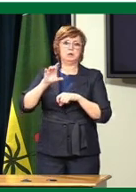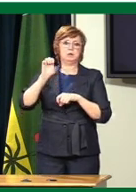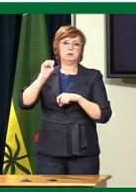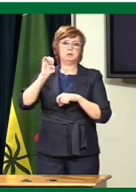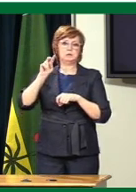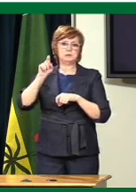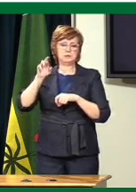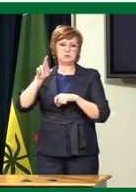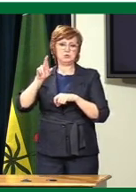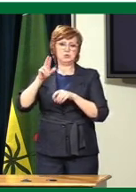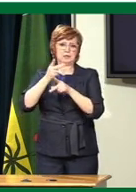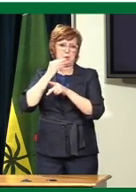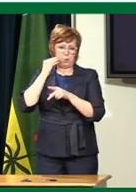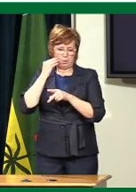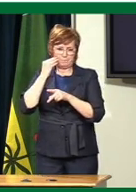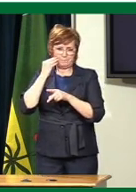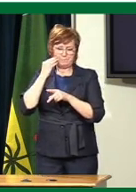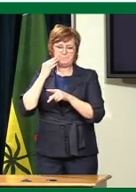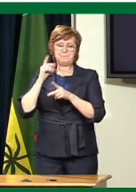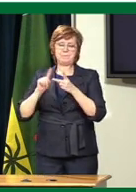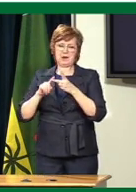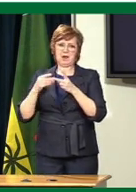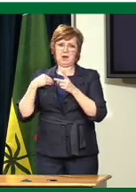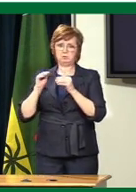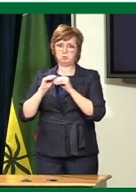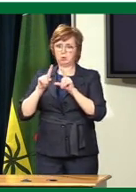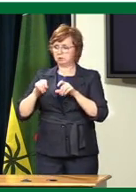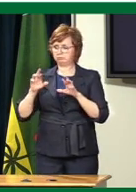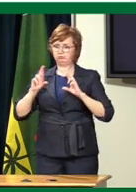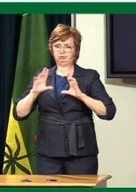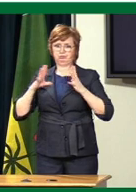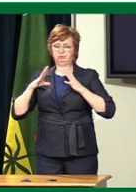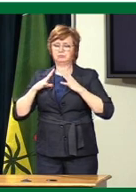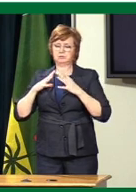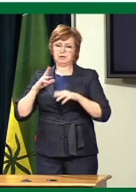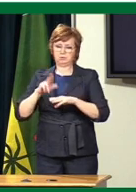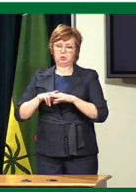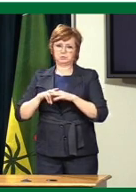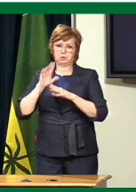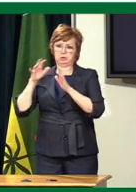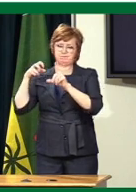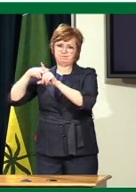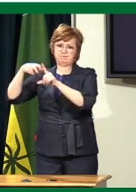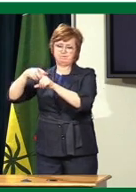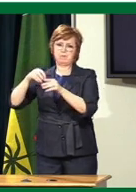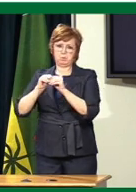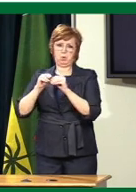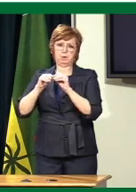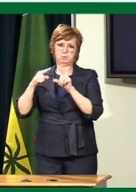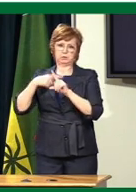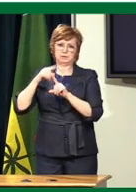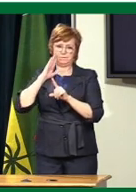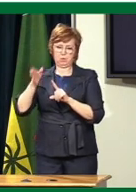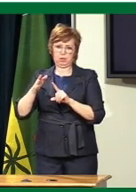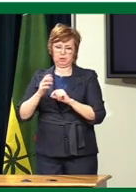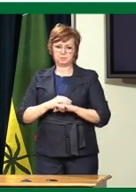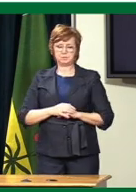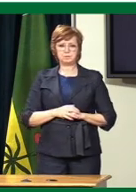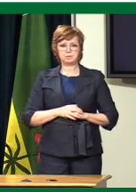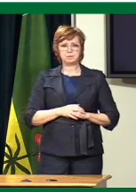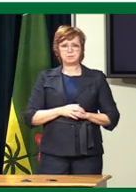outbreak investigation, you generate additional cases. But nevertheless, I think there's no doubt that our overall case numbers